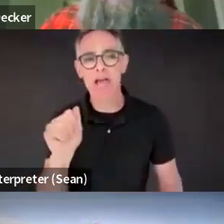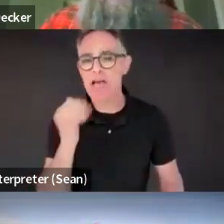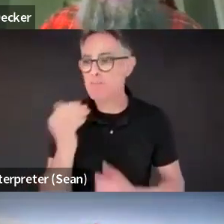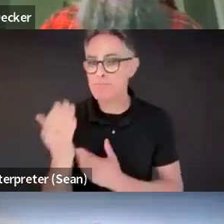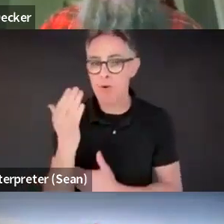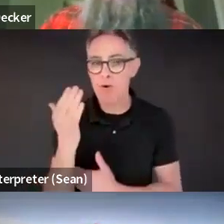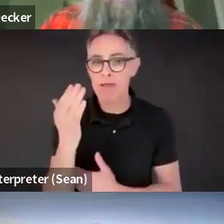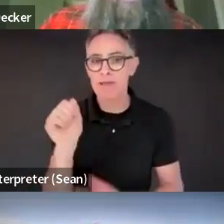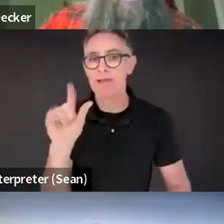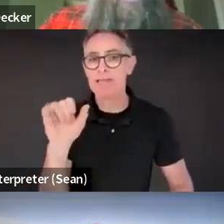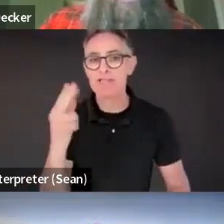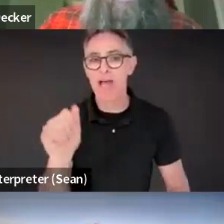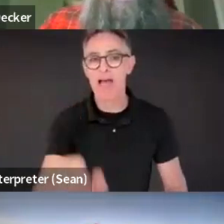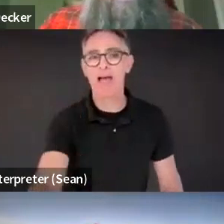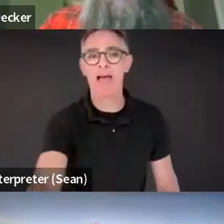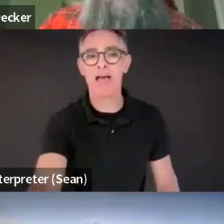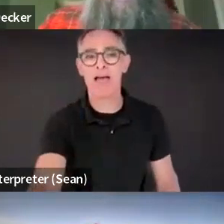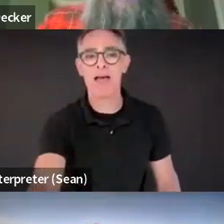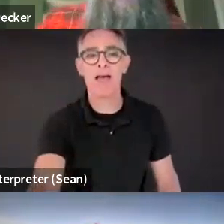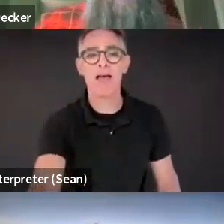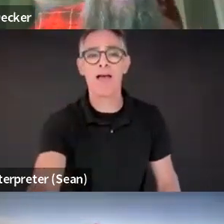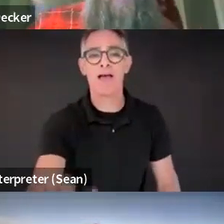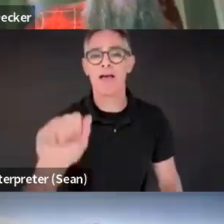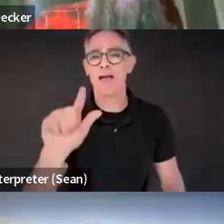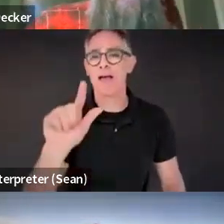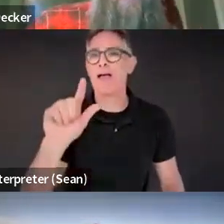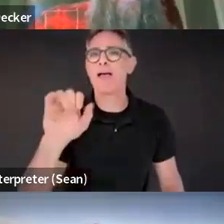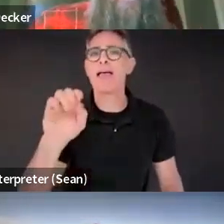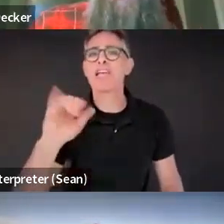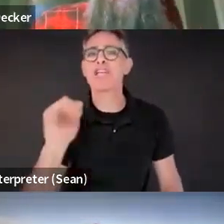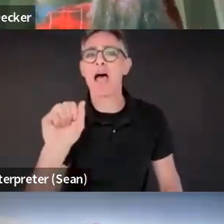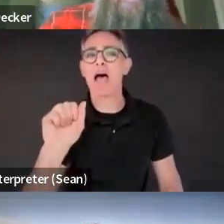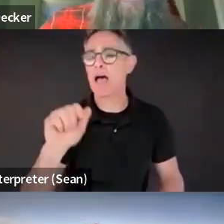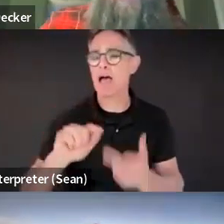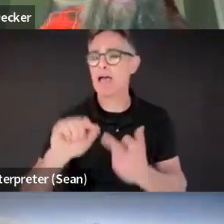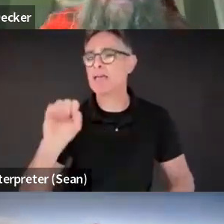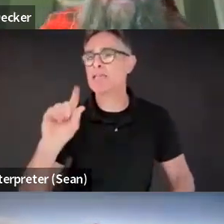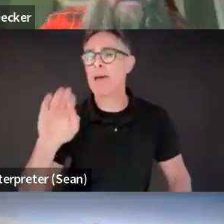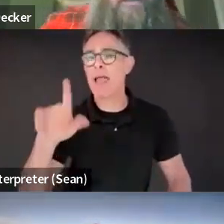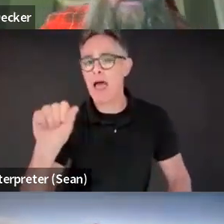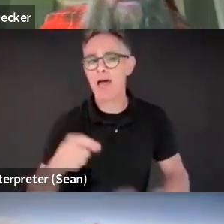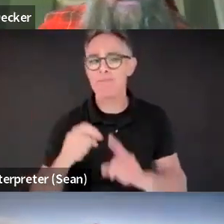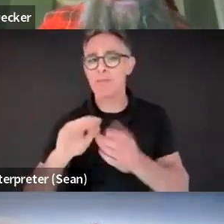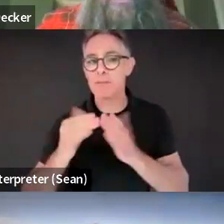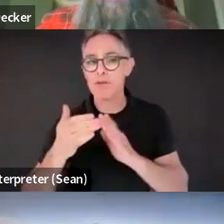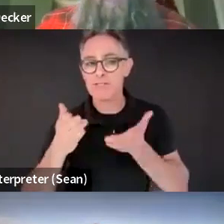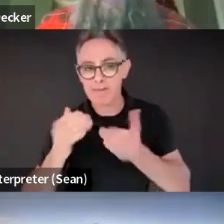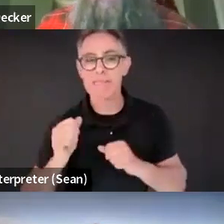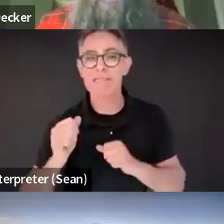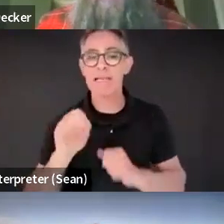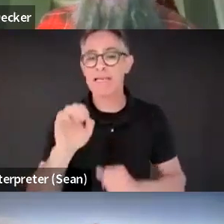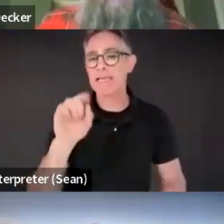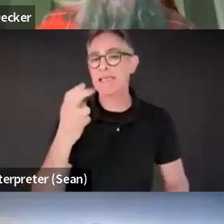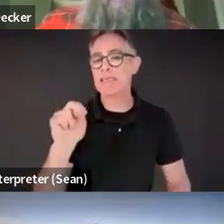morning, Alicia, as well. And Elijah is here, and Isabella from Community Services, and Ethan